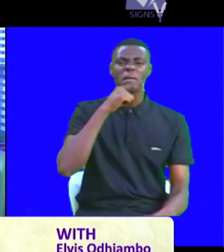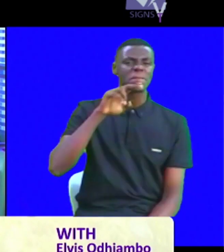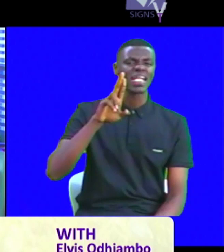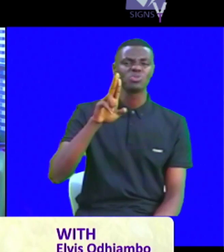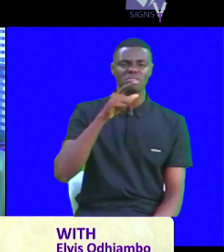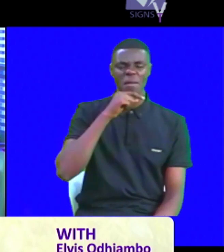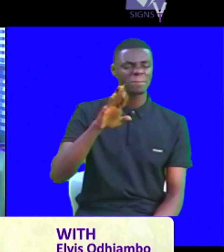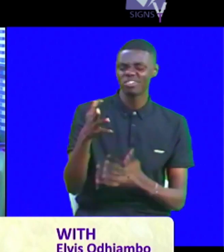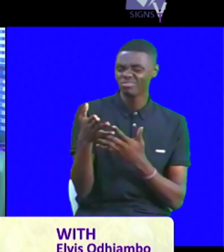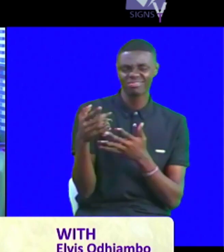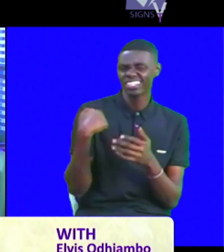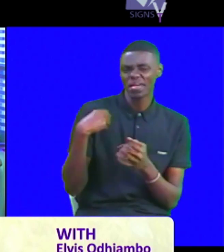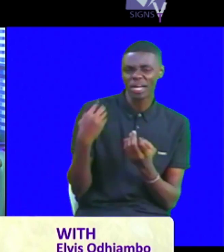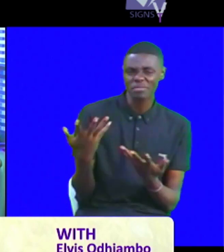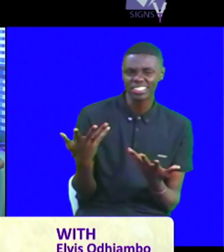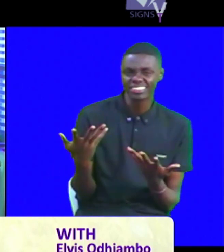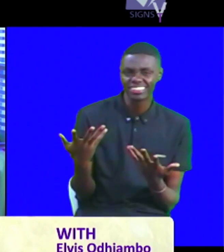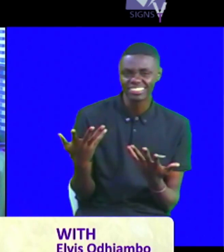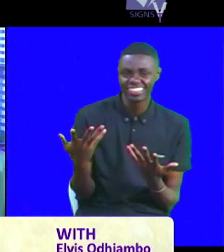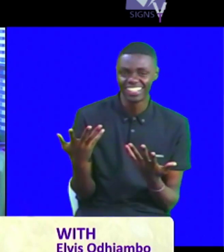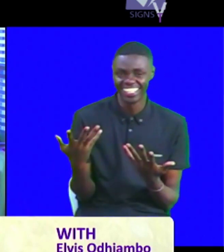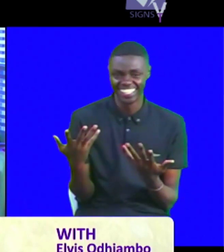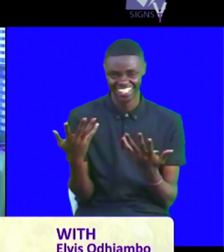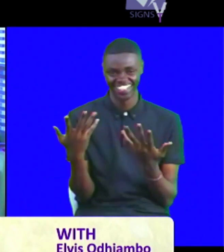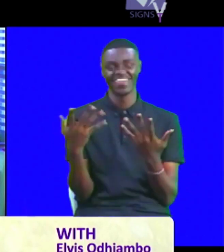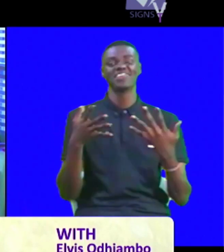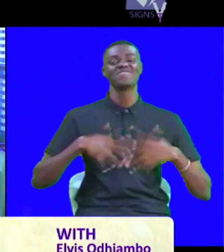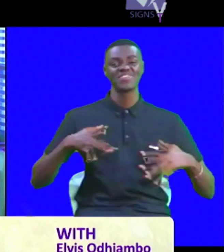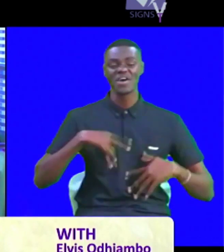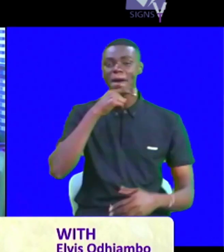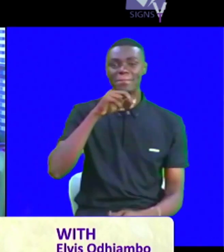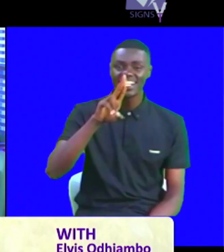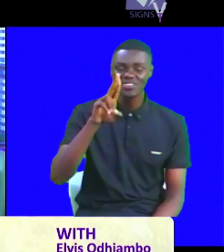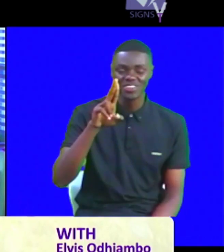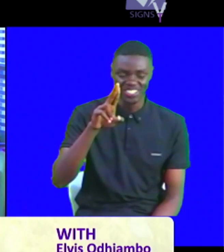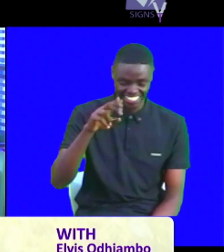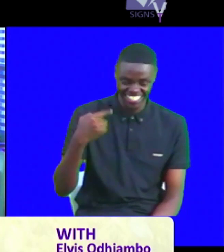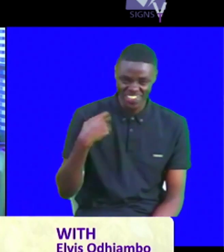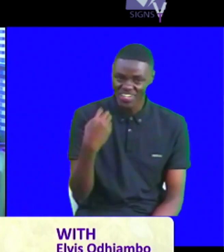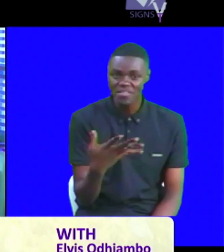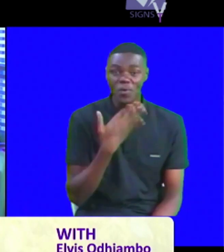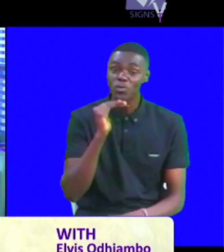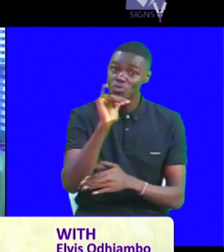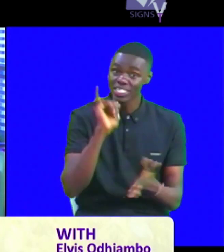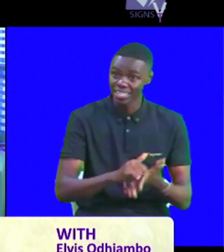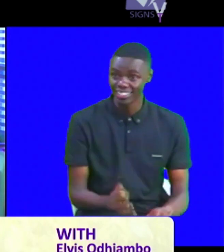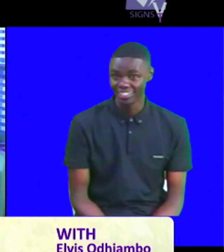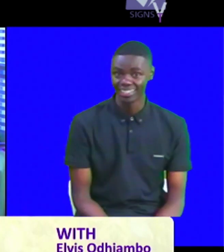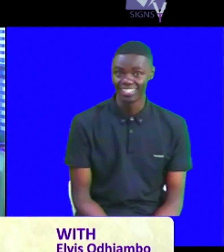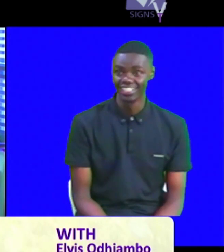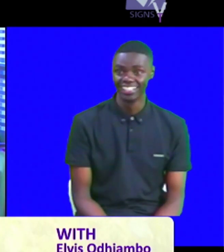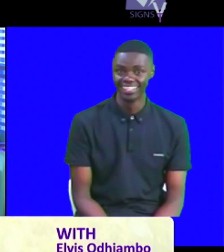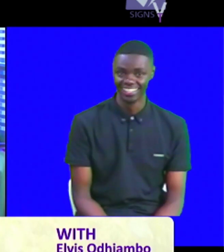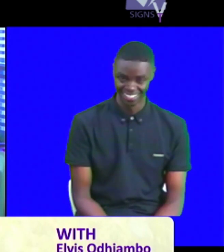Tukiongea mtu kama Man U, watu wa Man U sijui hata wako namba ngapi. And by the watu wa Man U mko namba? Hiyo ndio kitu cha